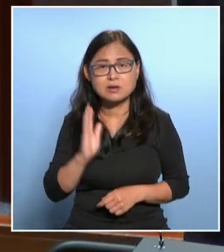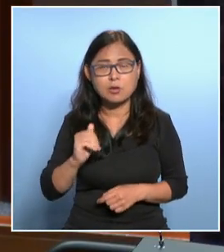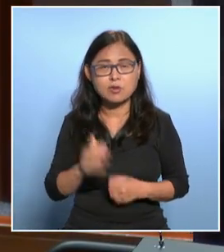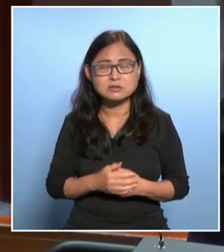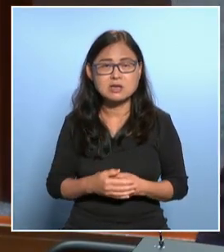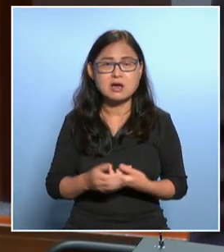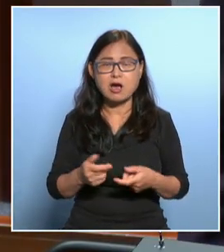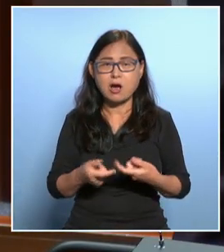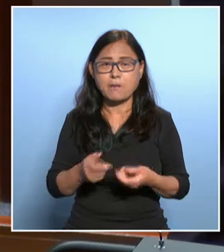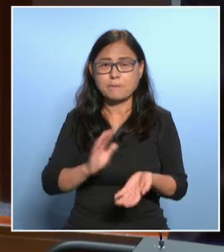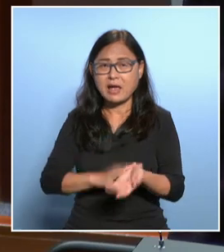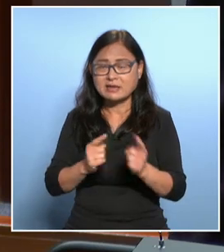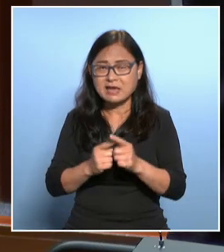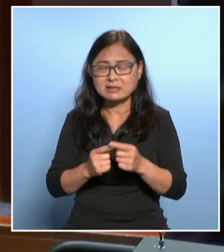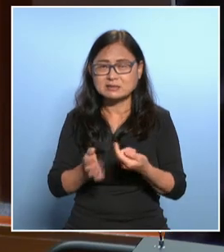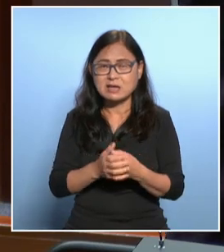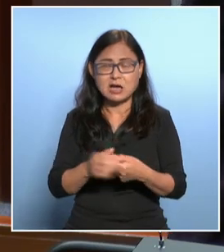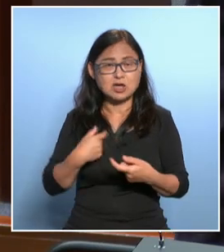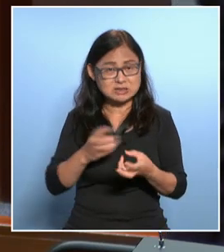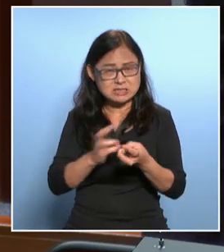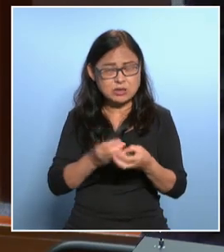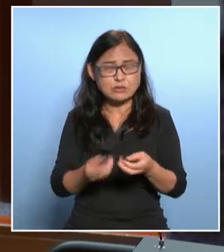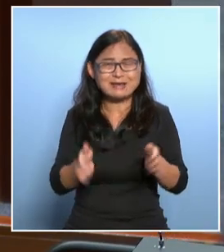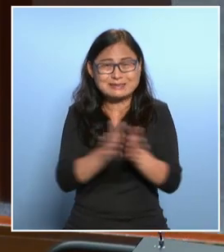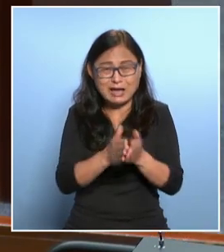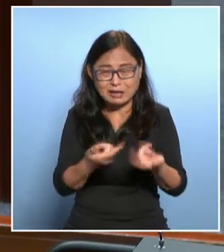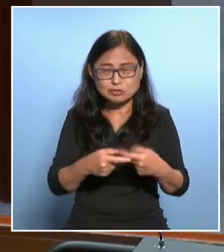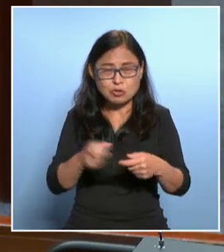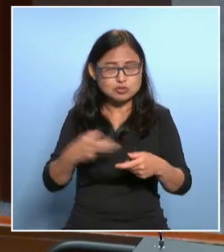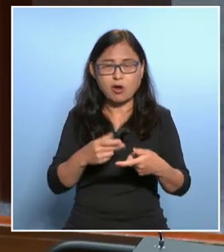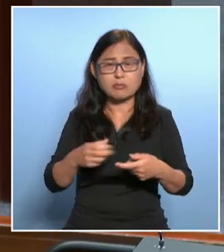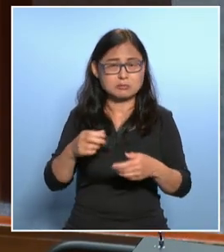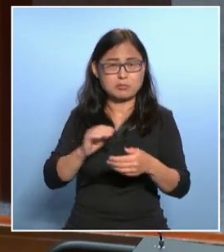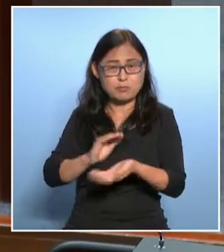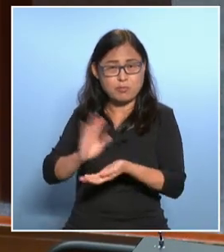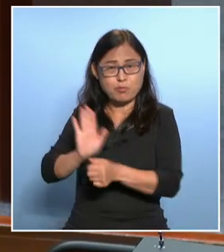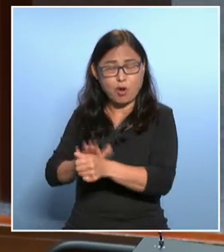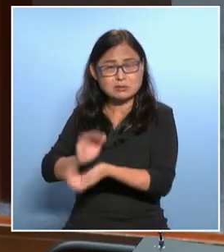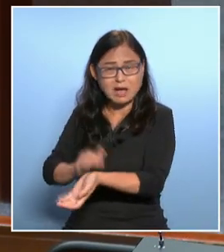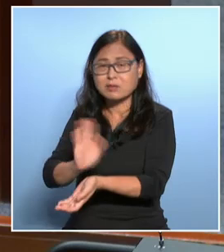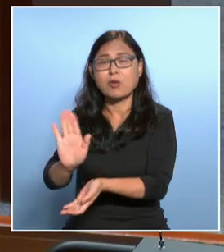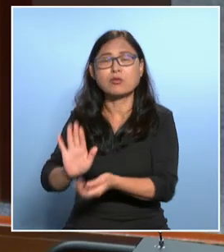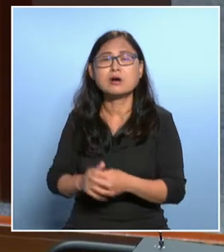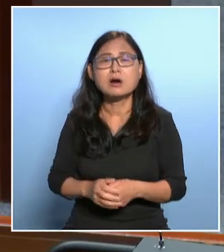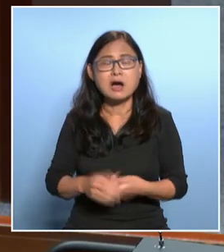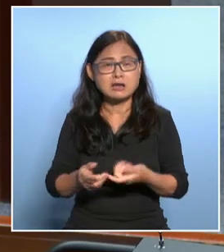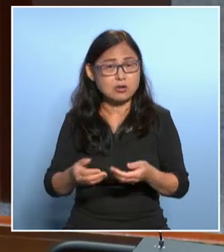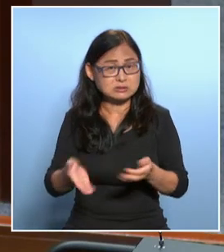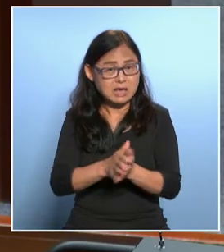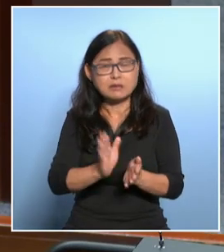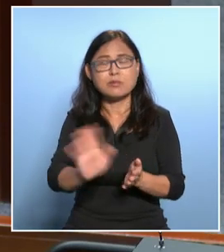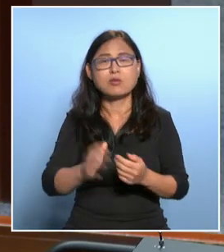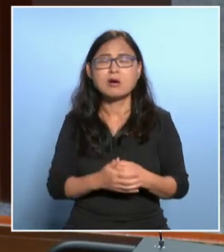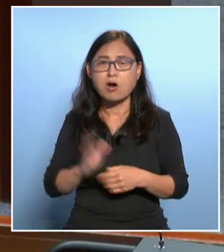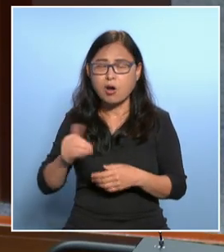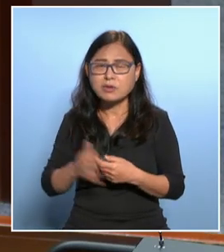get another consultation with specialists. Can I have a short follow-up? Well, time is